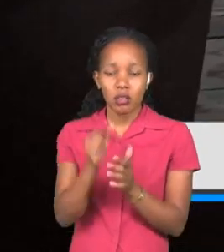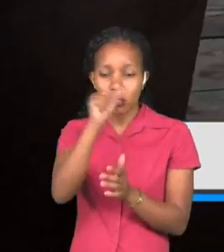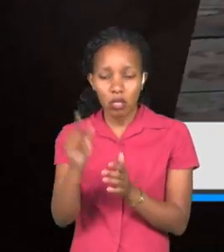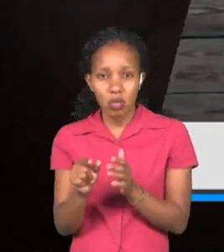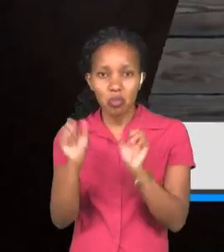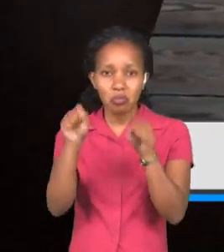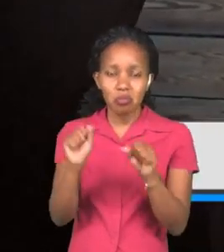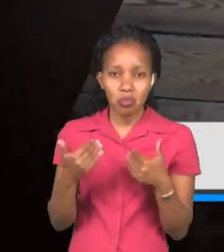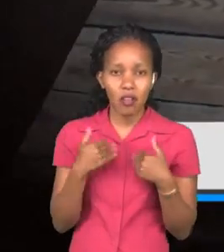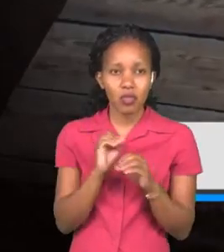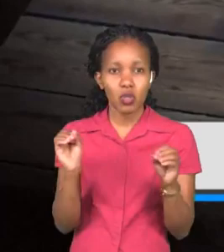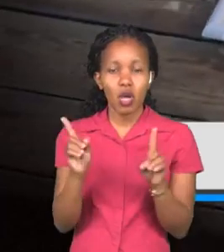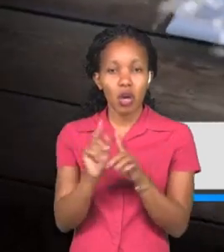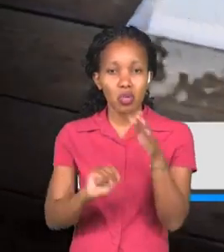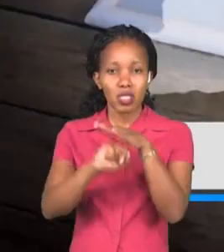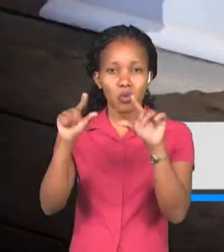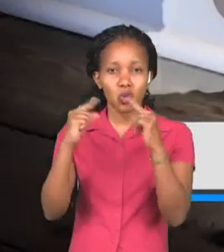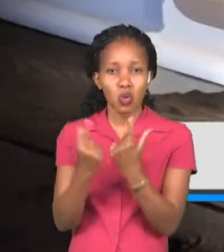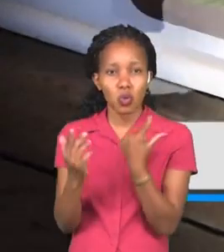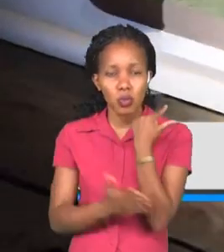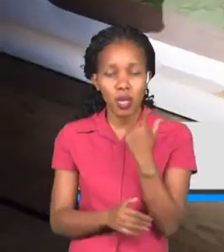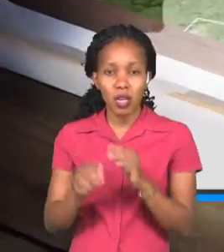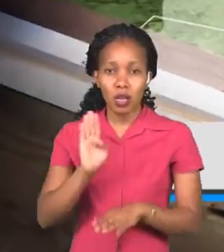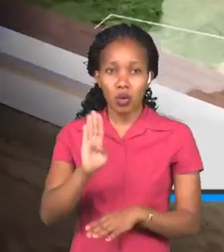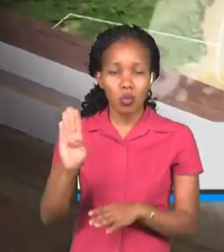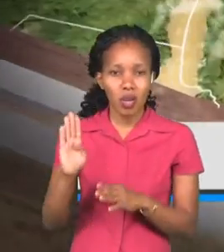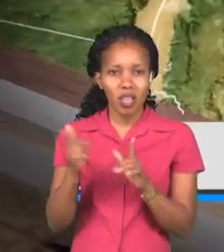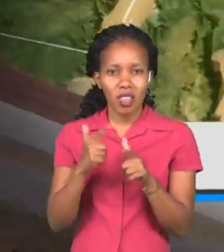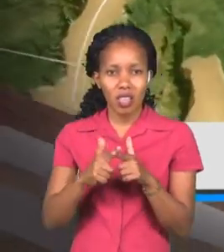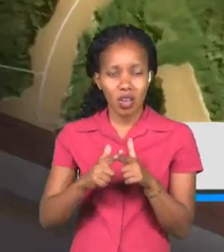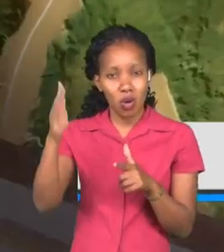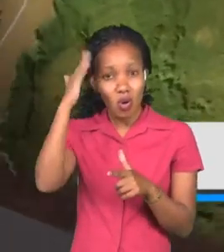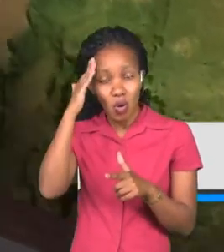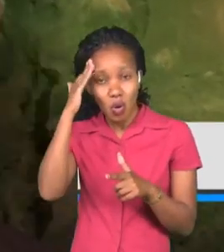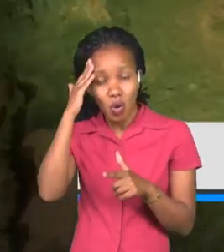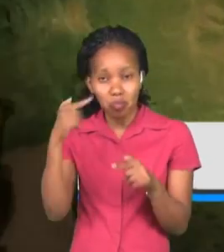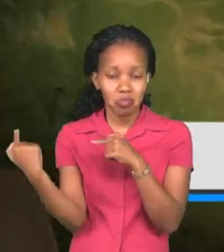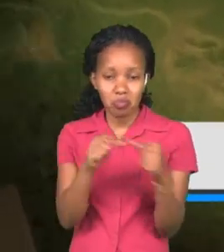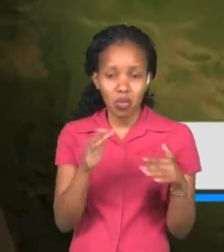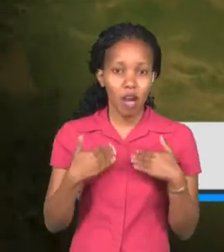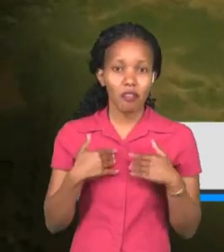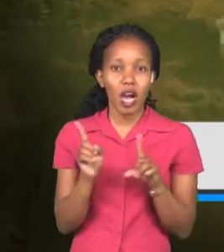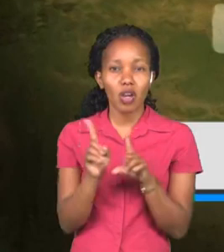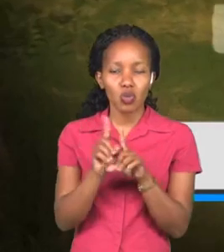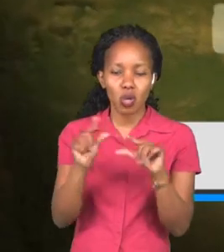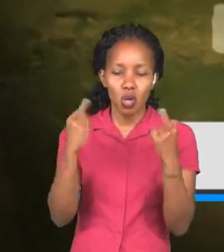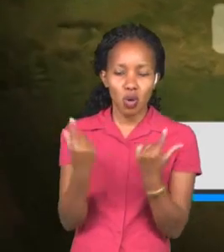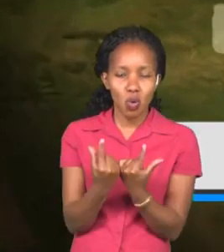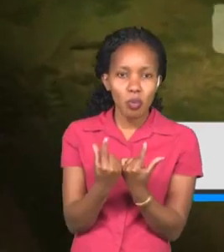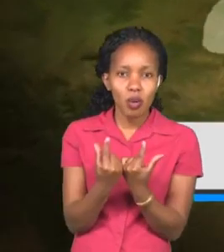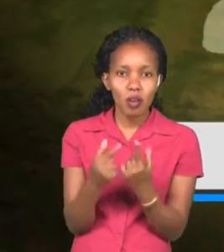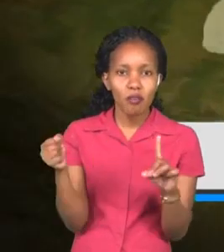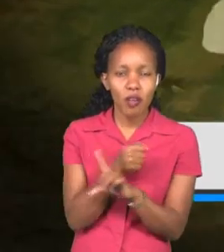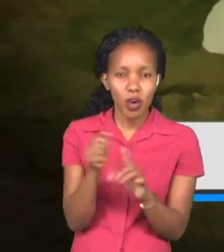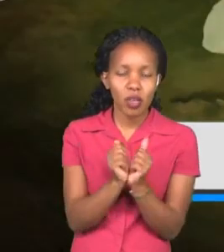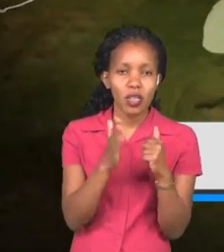their covert support of violent militias. Burundi is no stranger to conflict either. including the inter-ethnic massacres of 1972